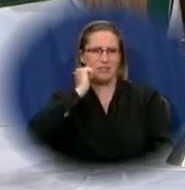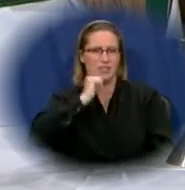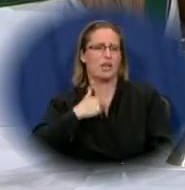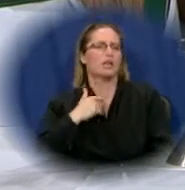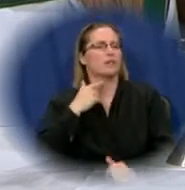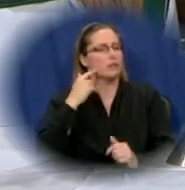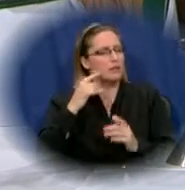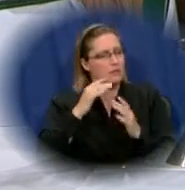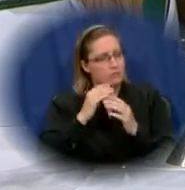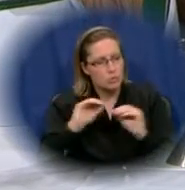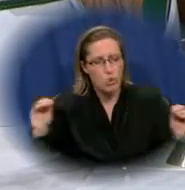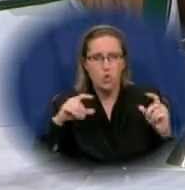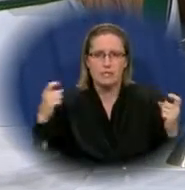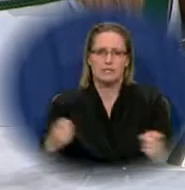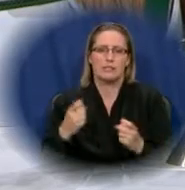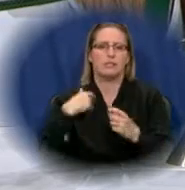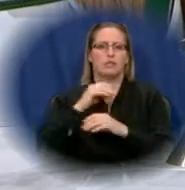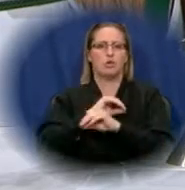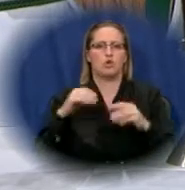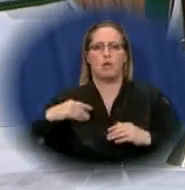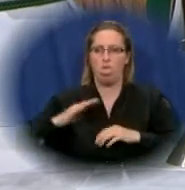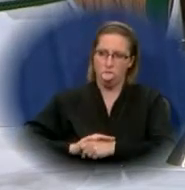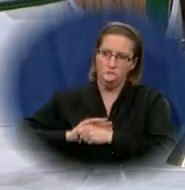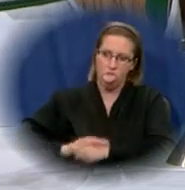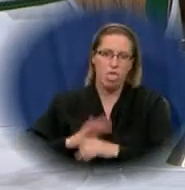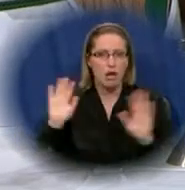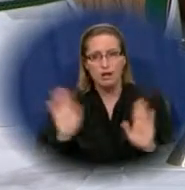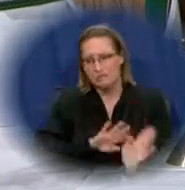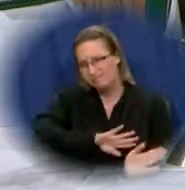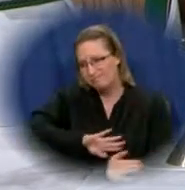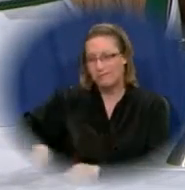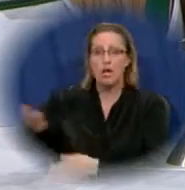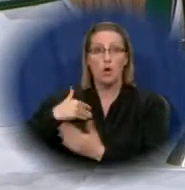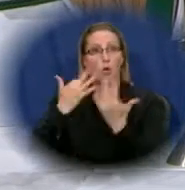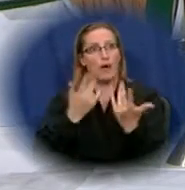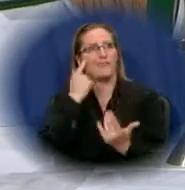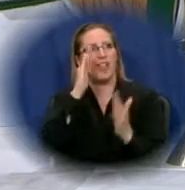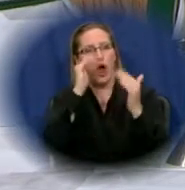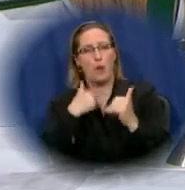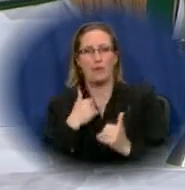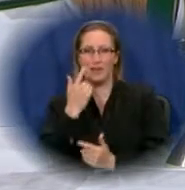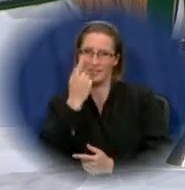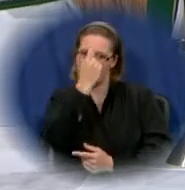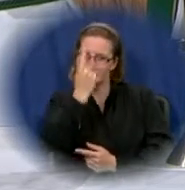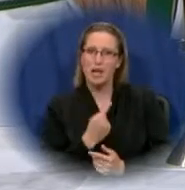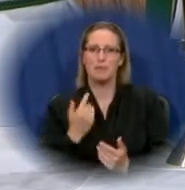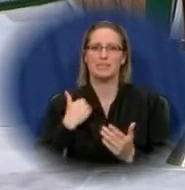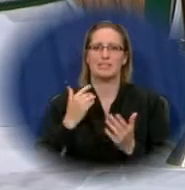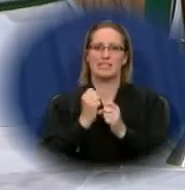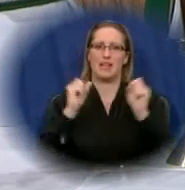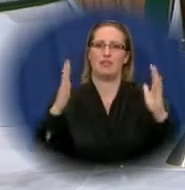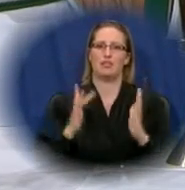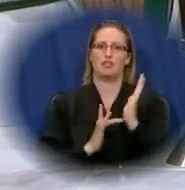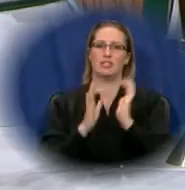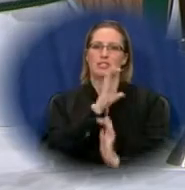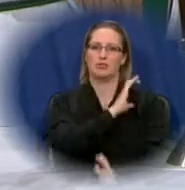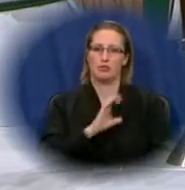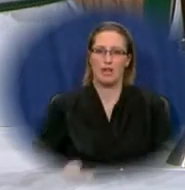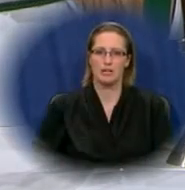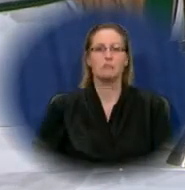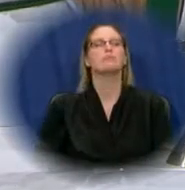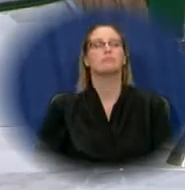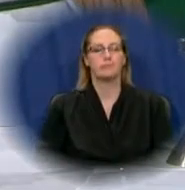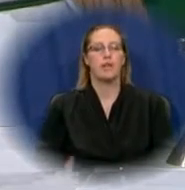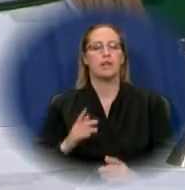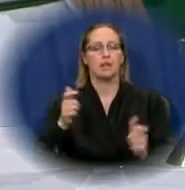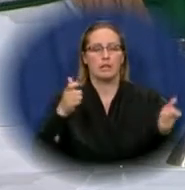always free from sin and safe from all distress, as we await the blessed hope and the coming of our Savior, Jesus Christ. For